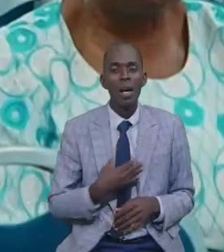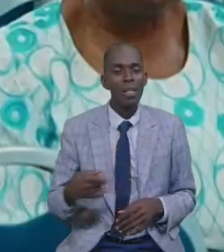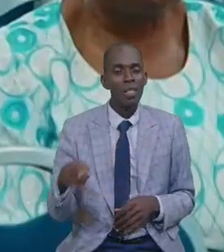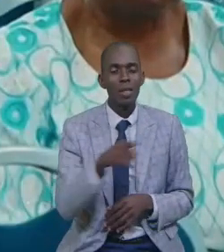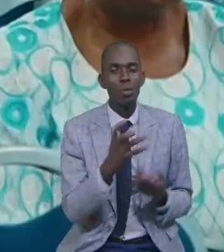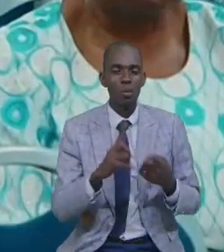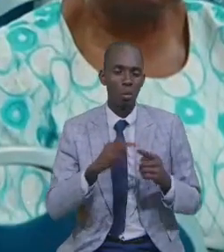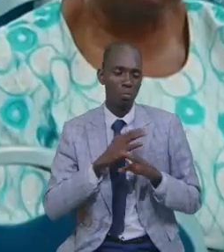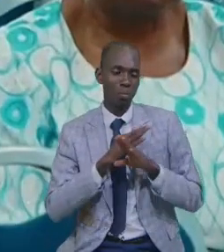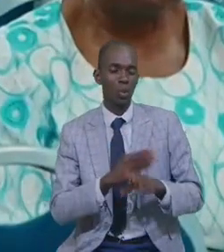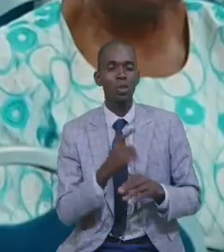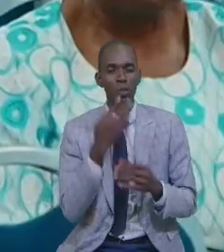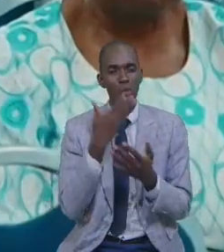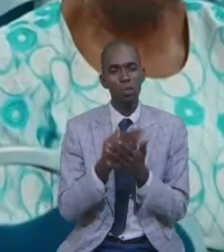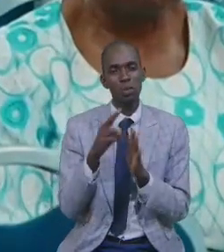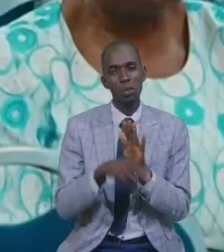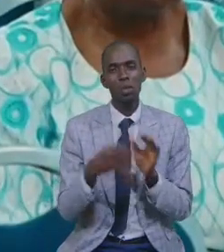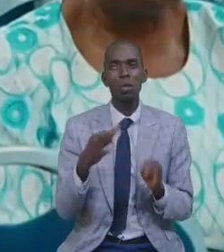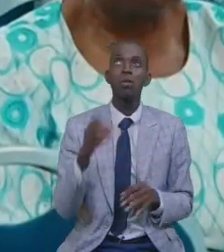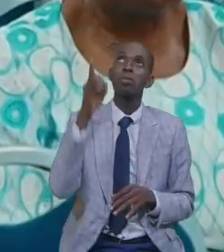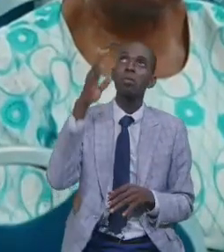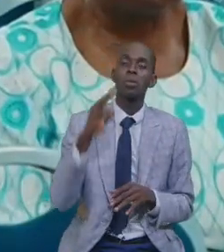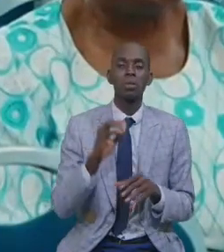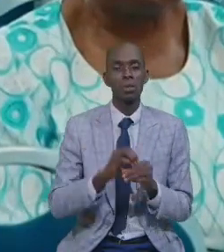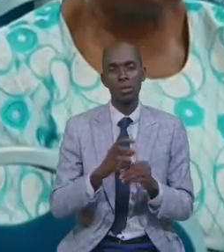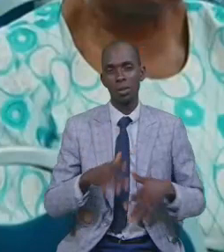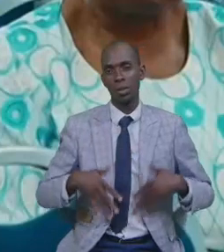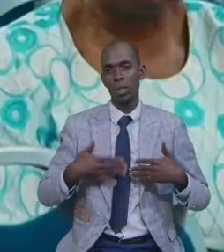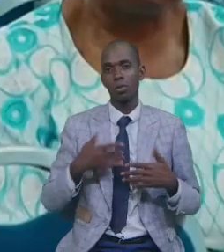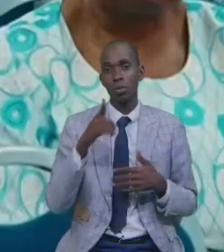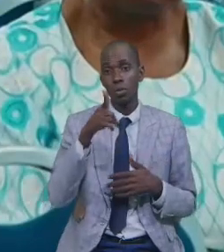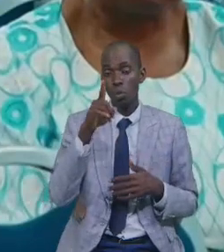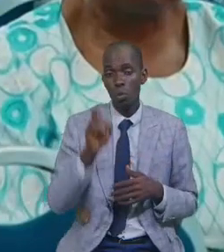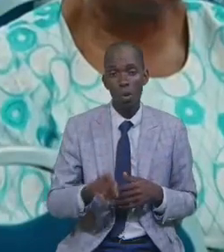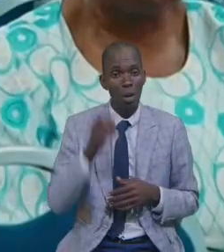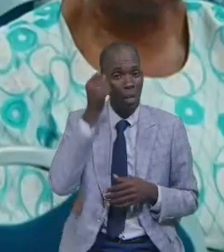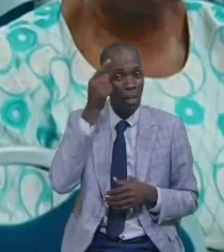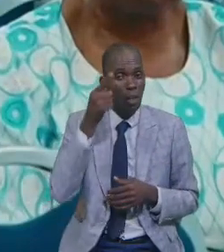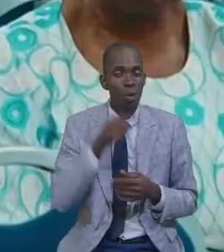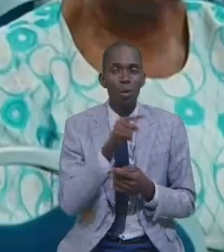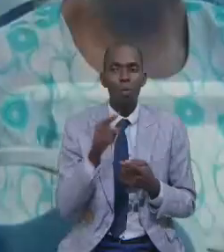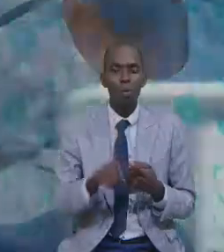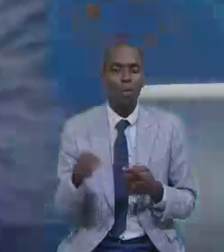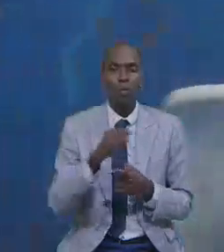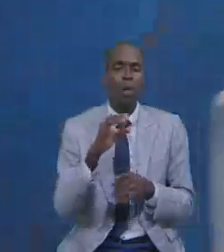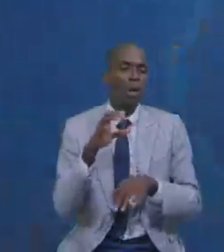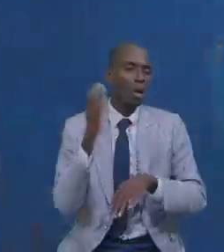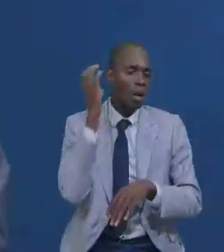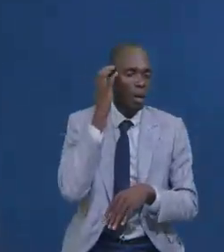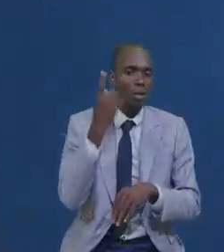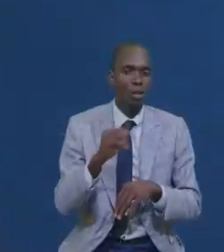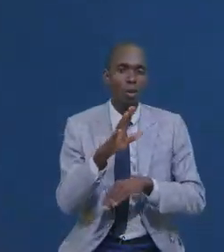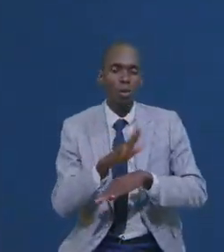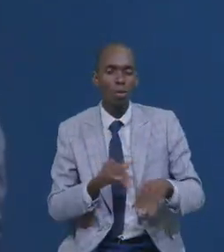Lord coming your way. You must understand, when you are told, come to Jesus, raise up your hand, believe on the